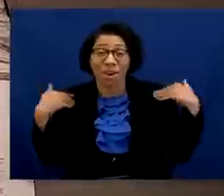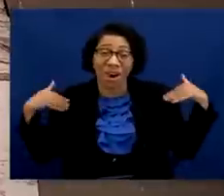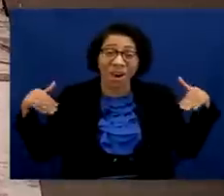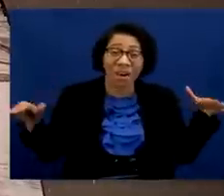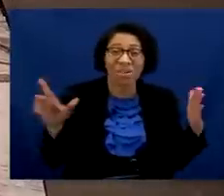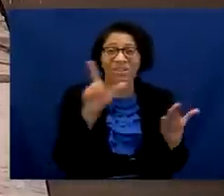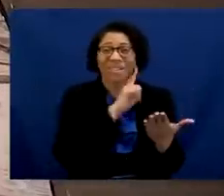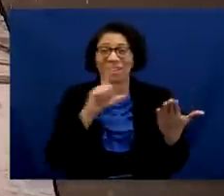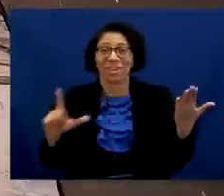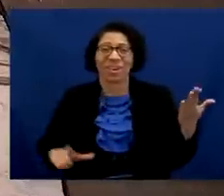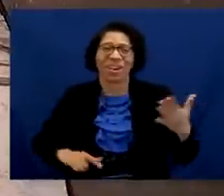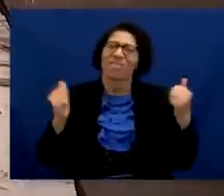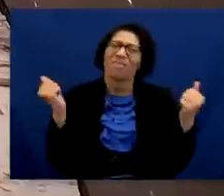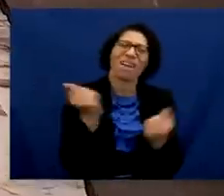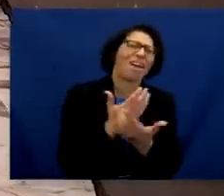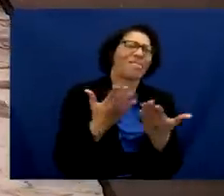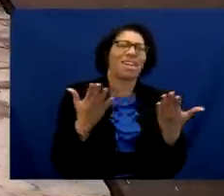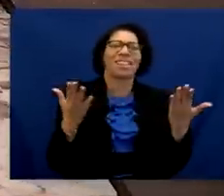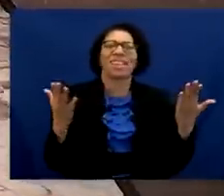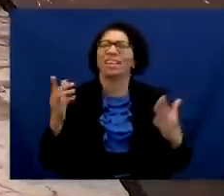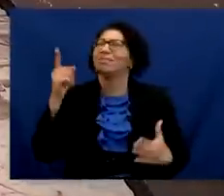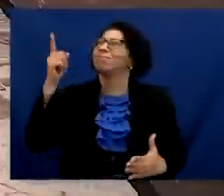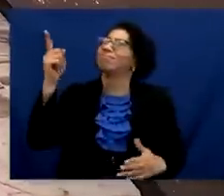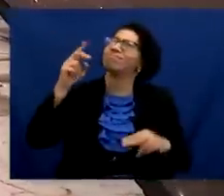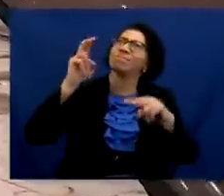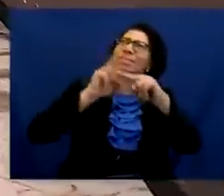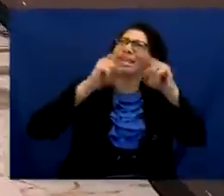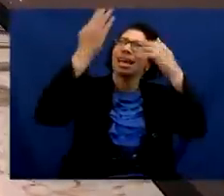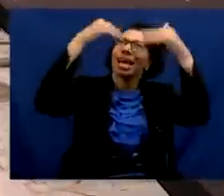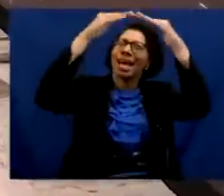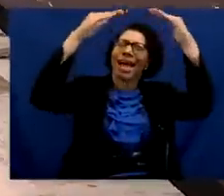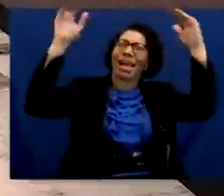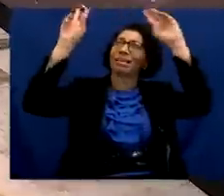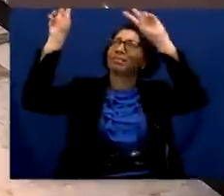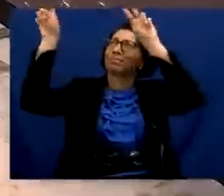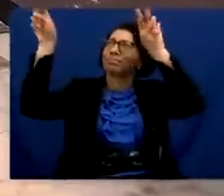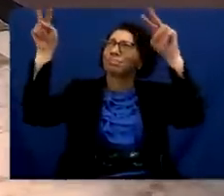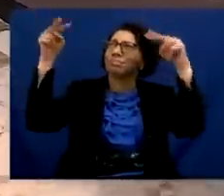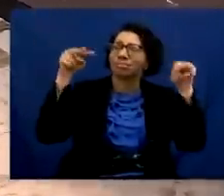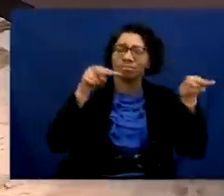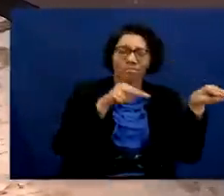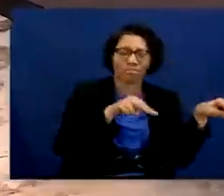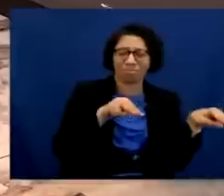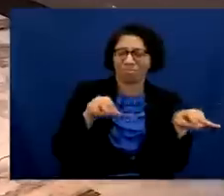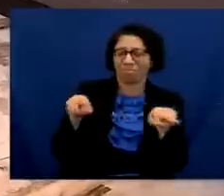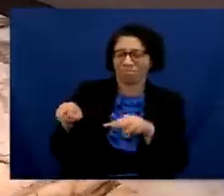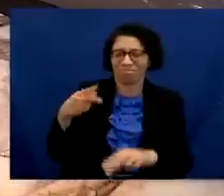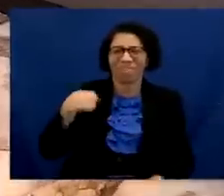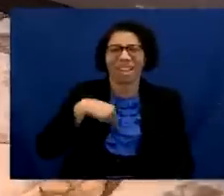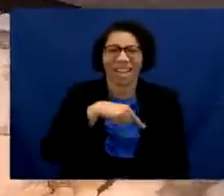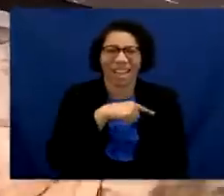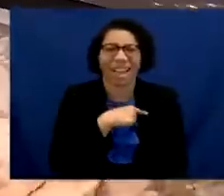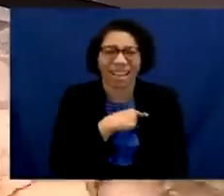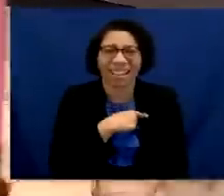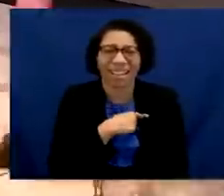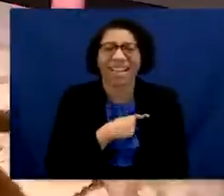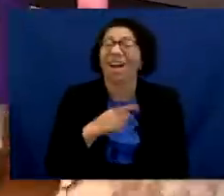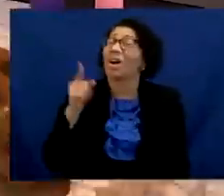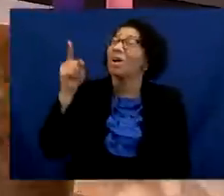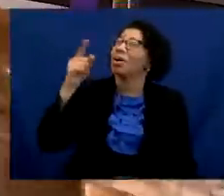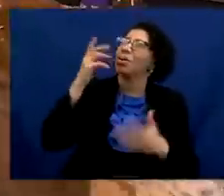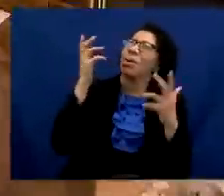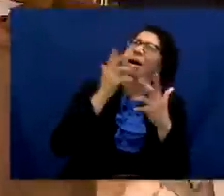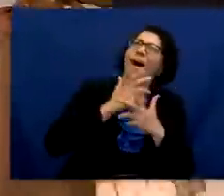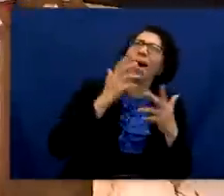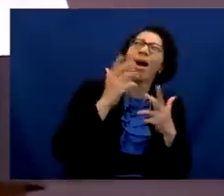everything. The one who sits high and he looks low, yes he does. Isn't the Lord beautiful? Isn't